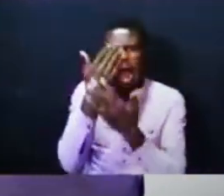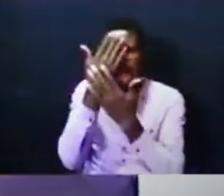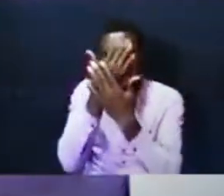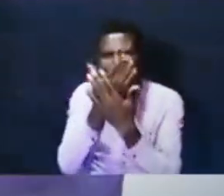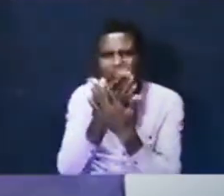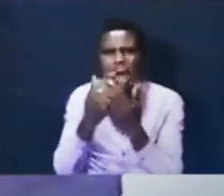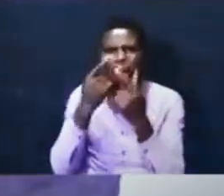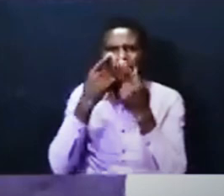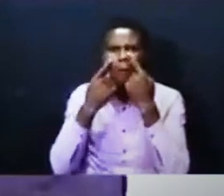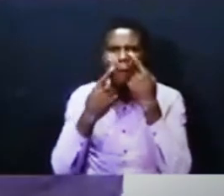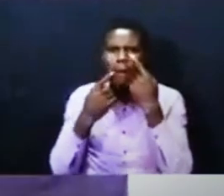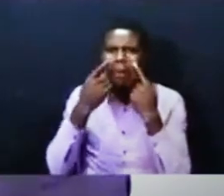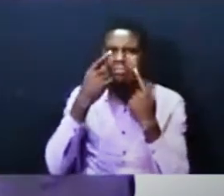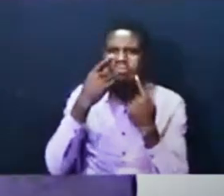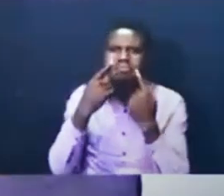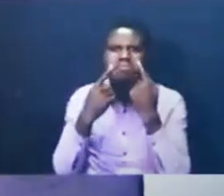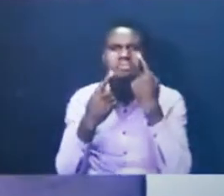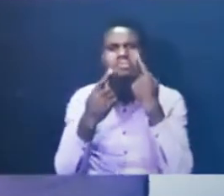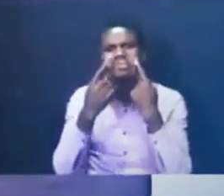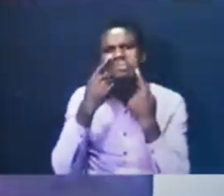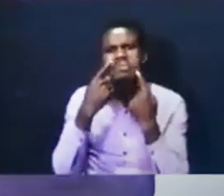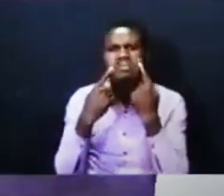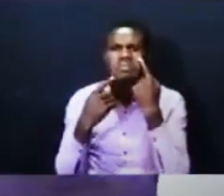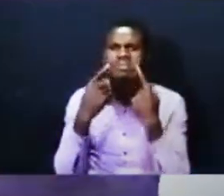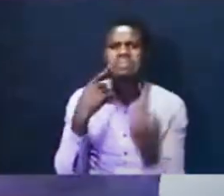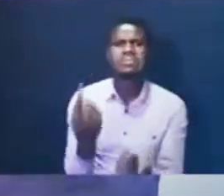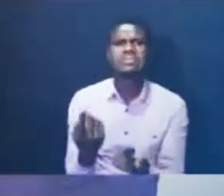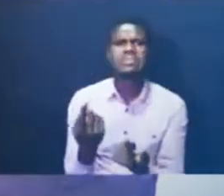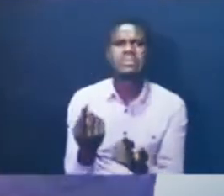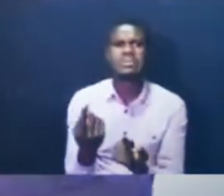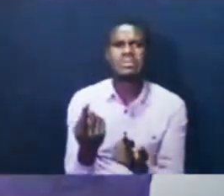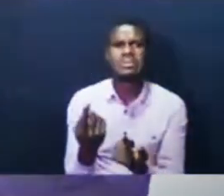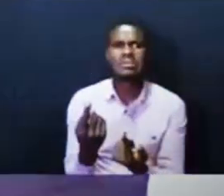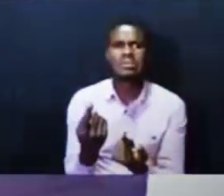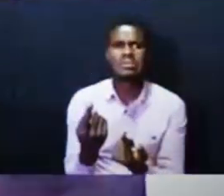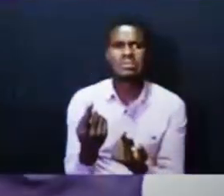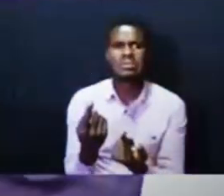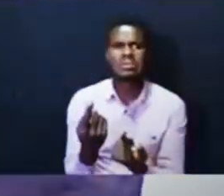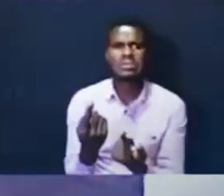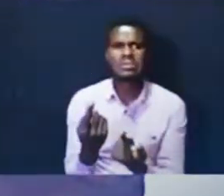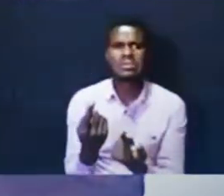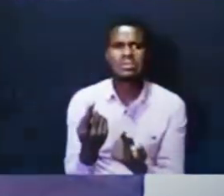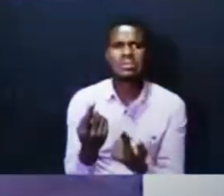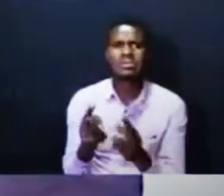of your fellowship the man who has been doing this?